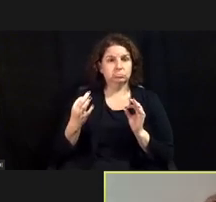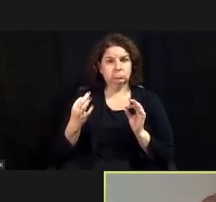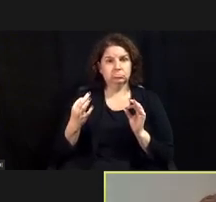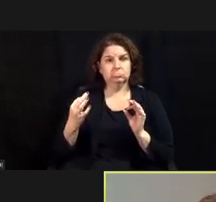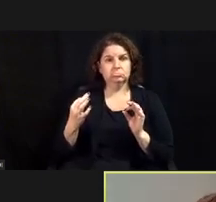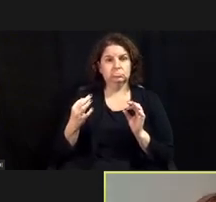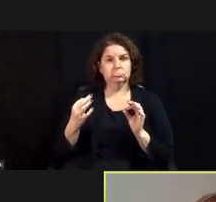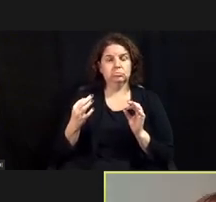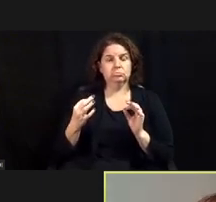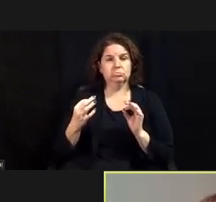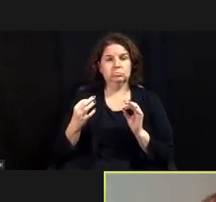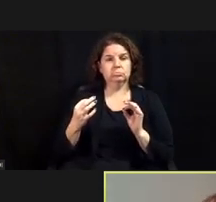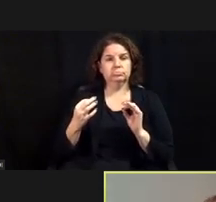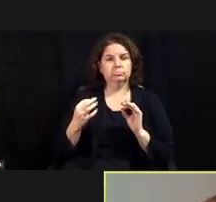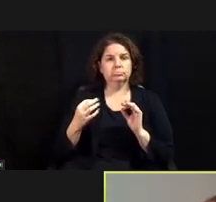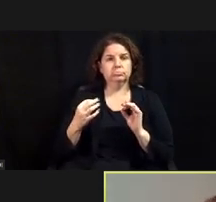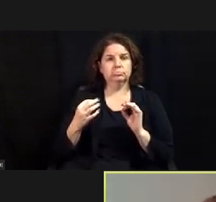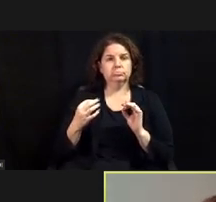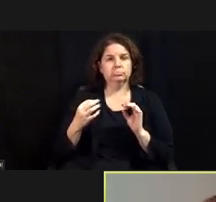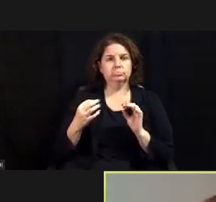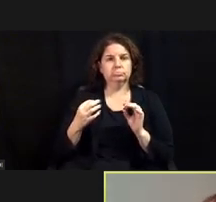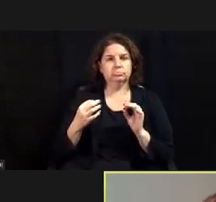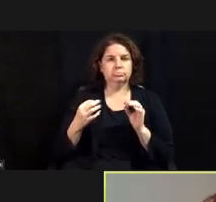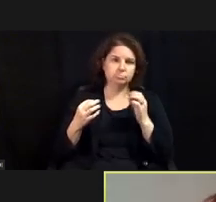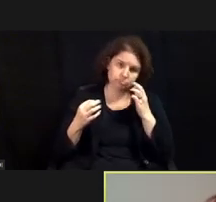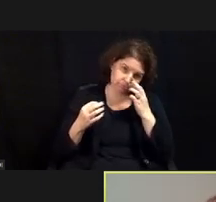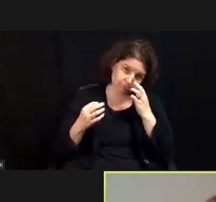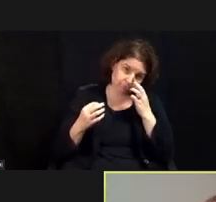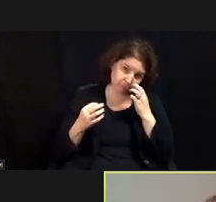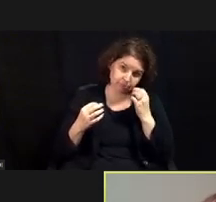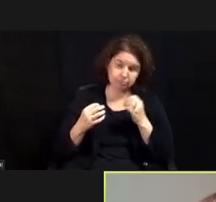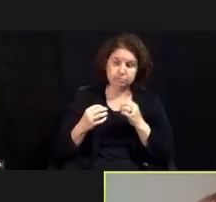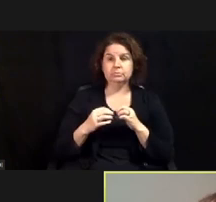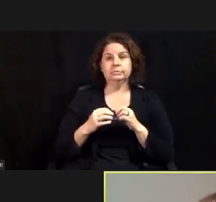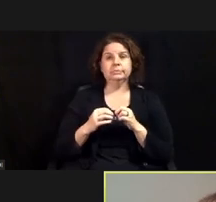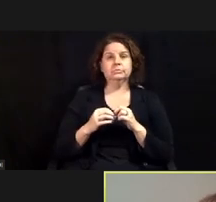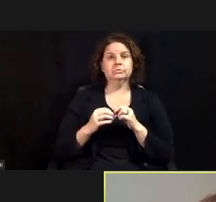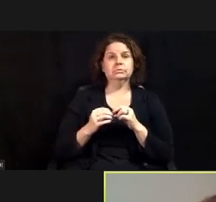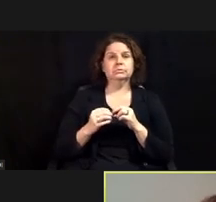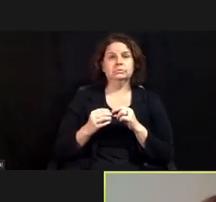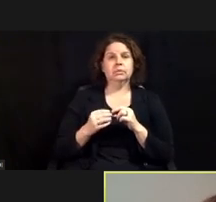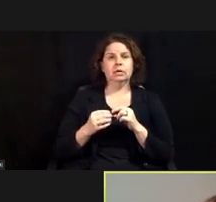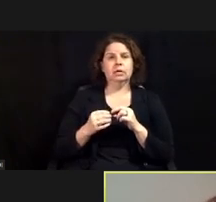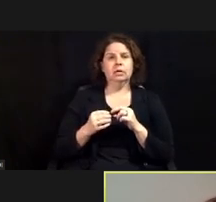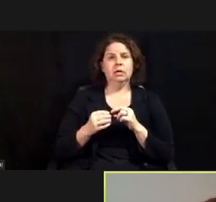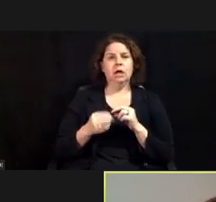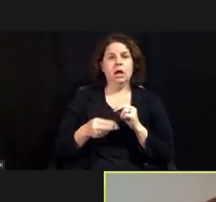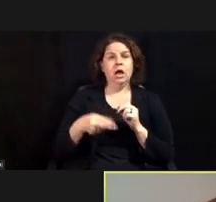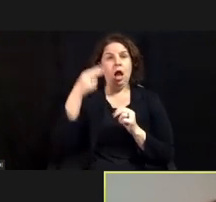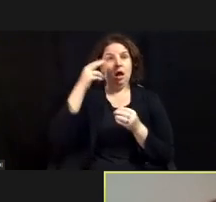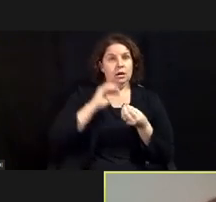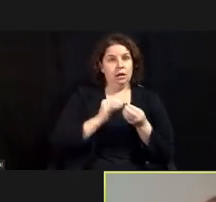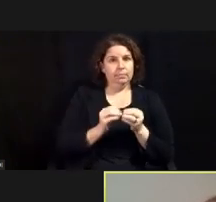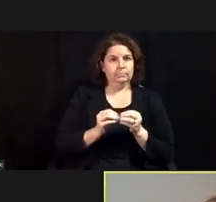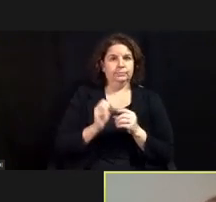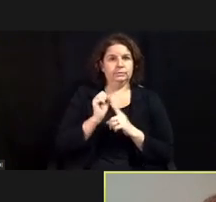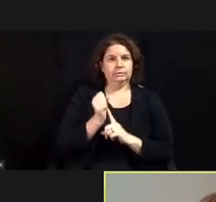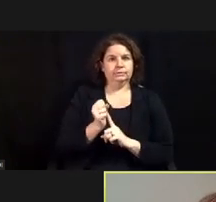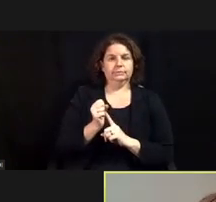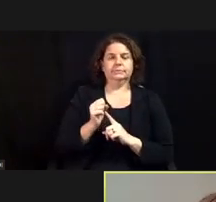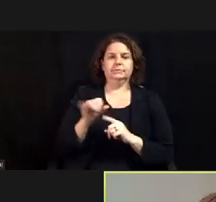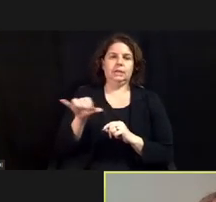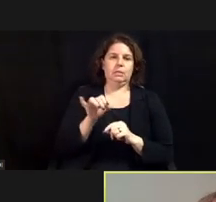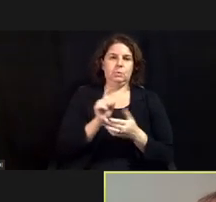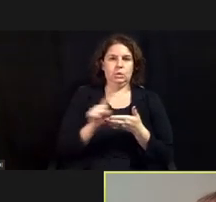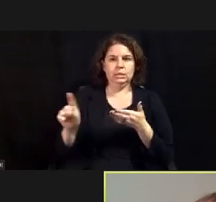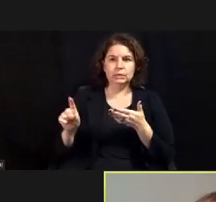of our tier designation co-occurred during that window where we had an increase of